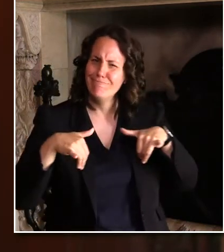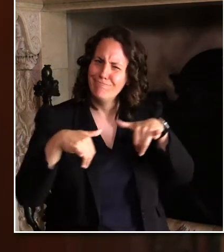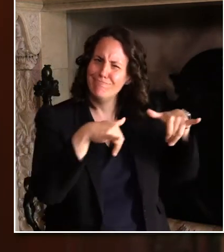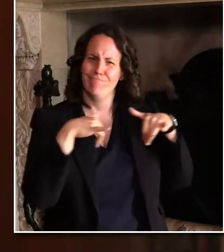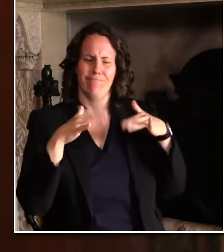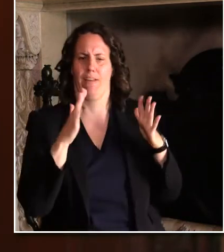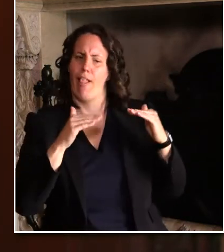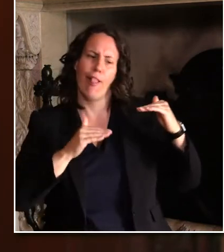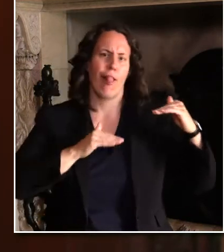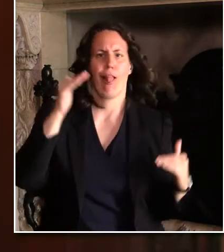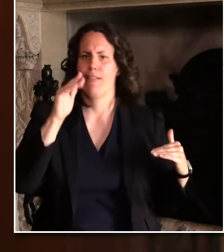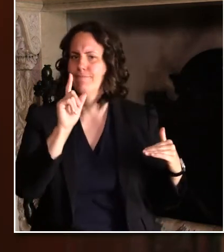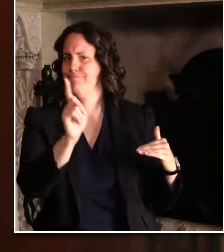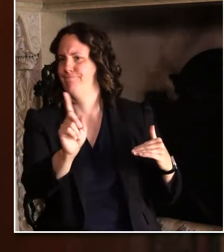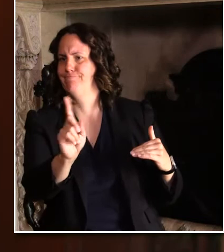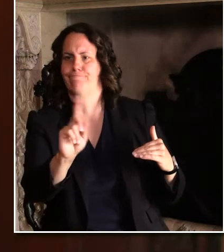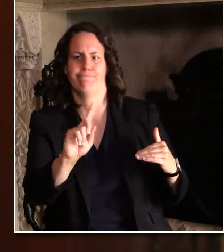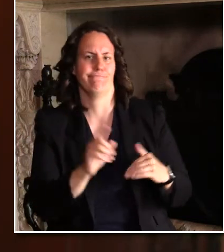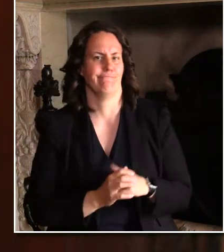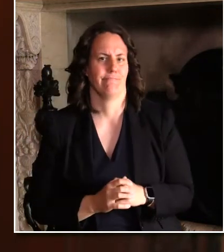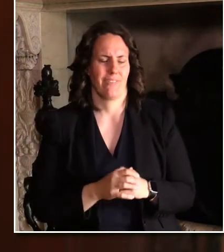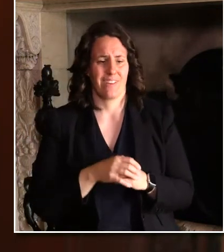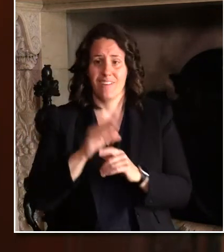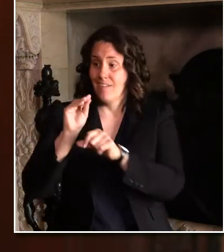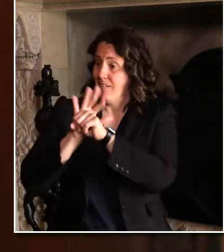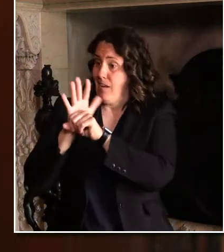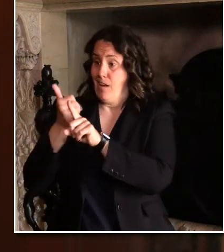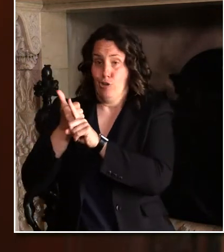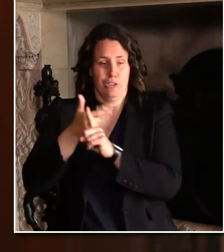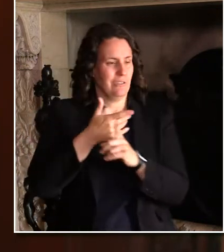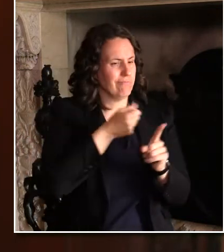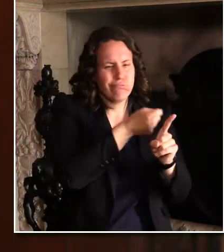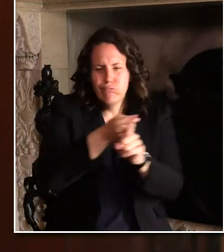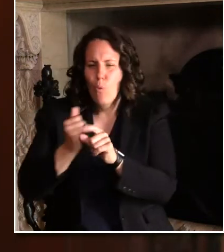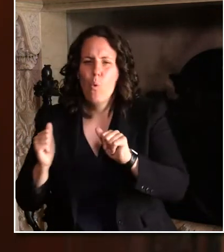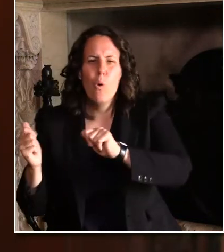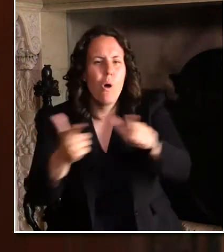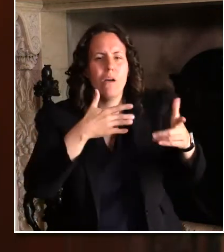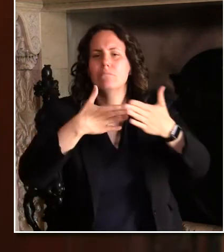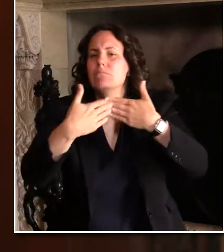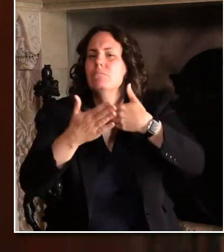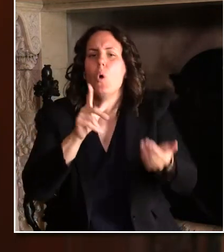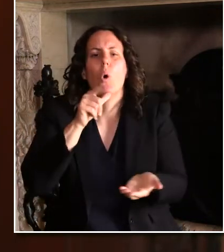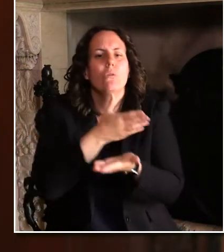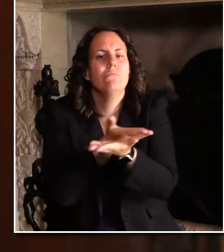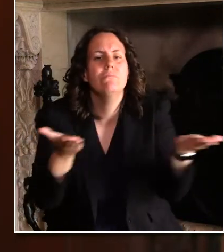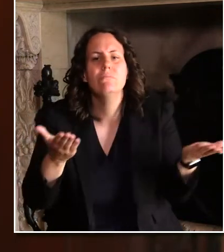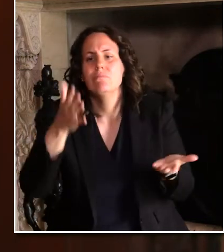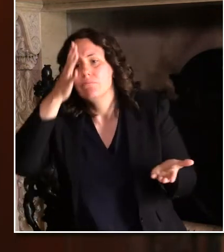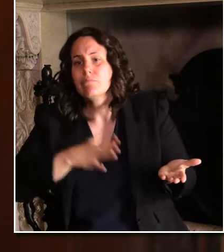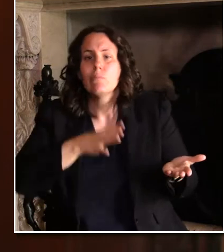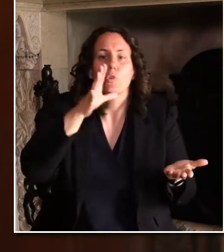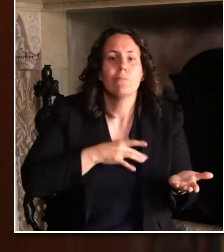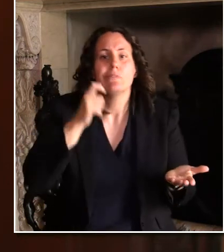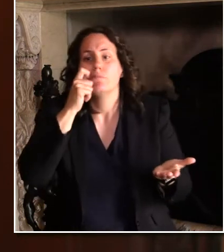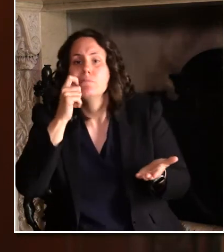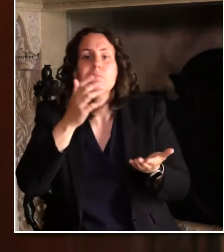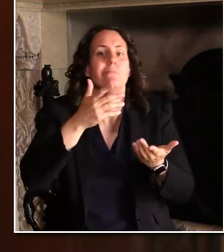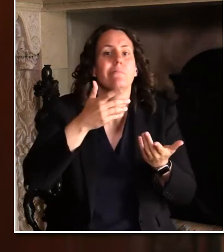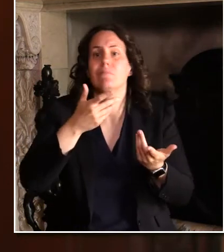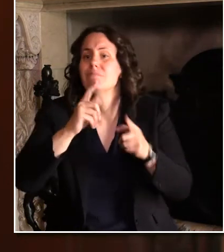discriminate, and it does not give an excuse for people to either. These actions hurt your neighbors and friends and family, even if you